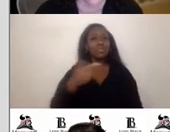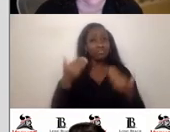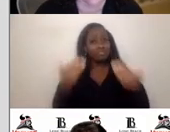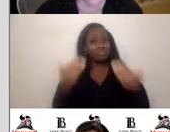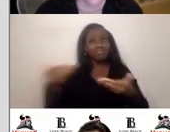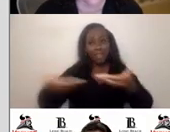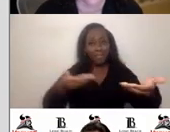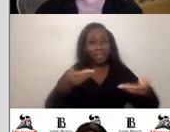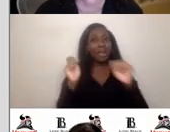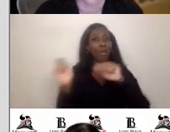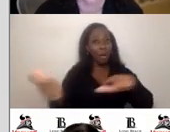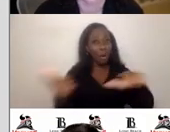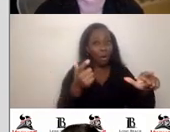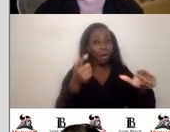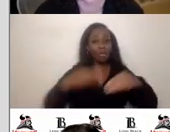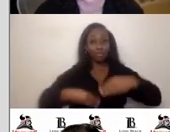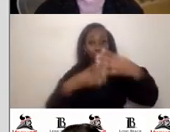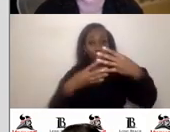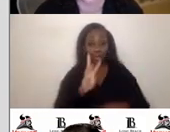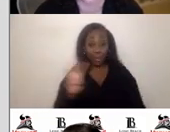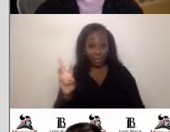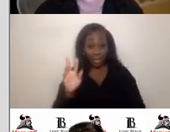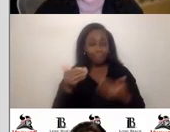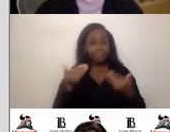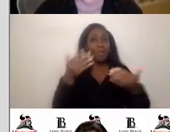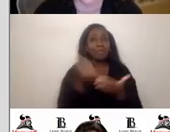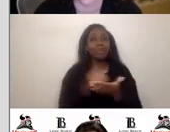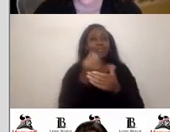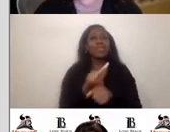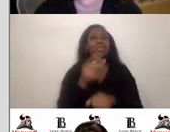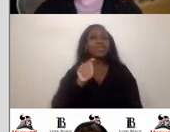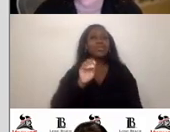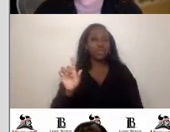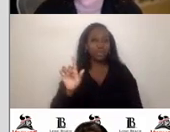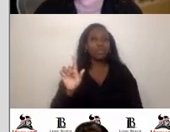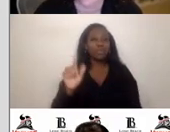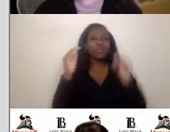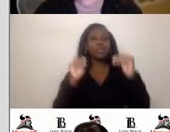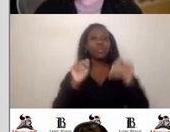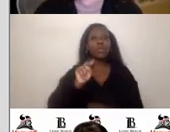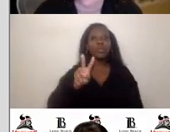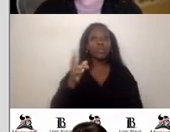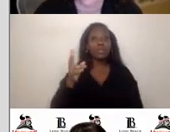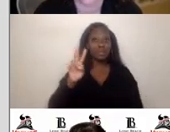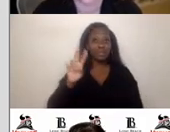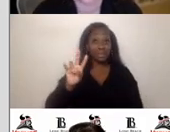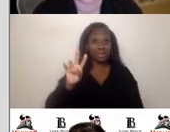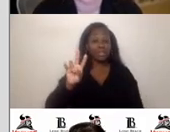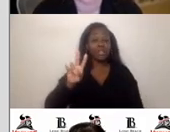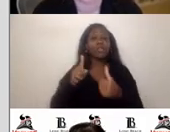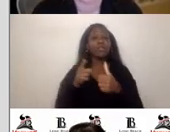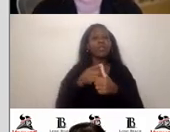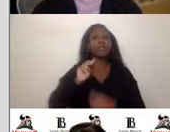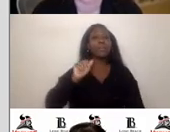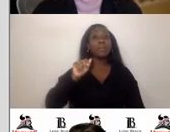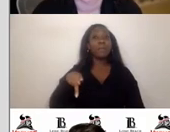this page and to utilize the tool. November 17th, the initial draft maps were presented to the